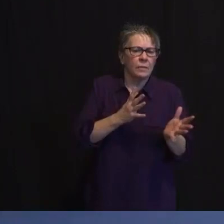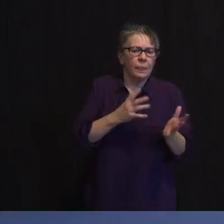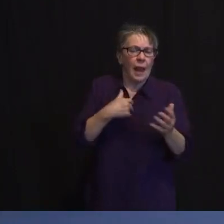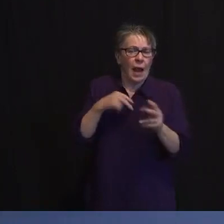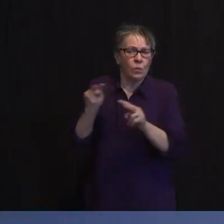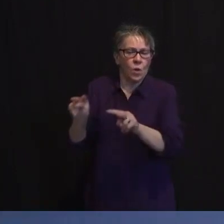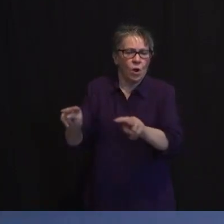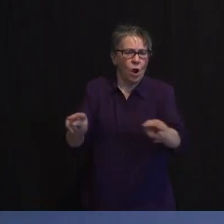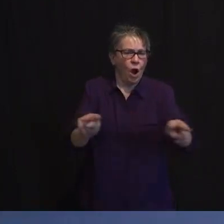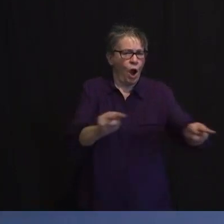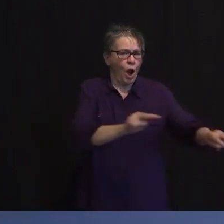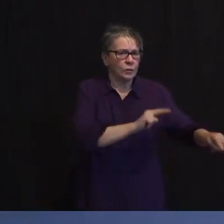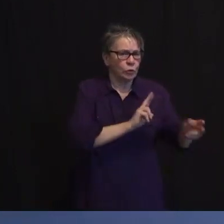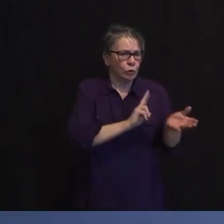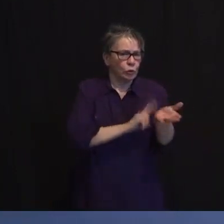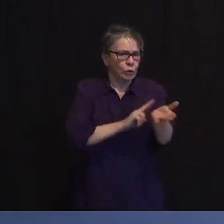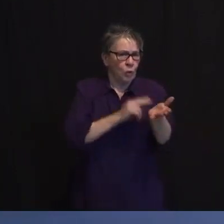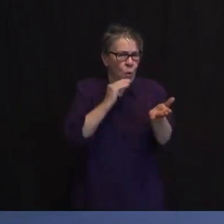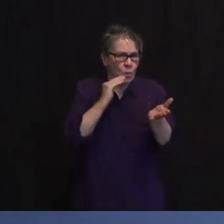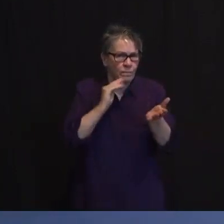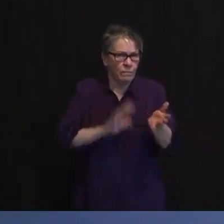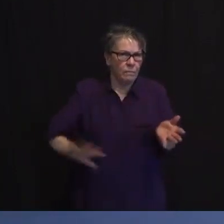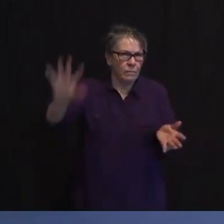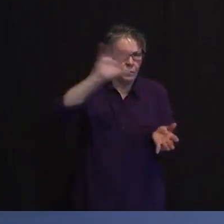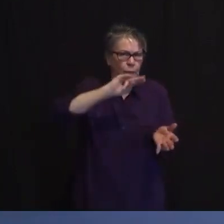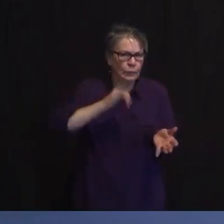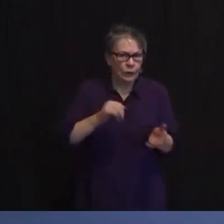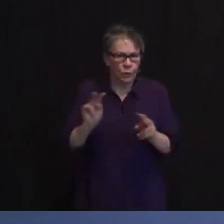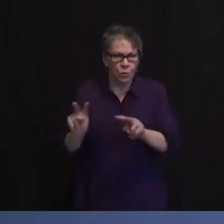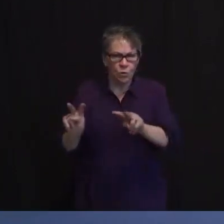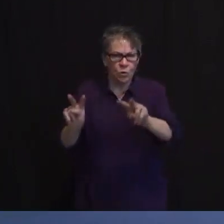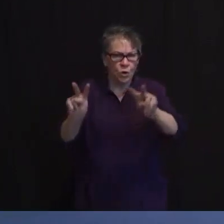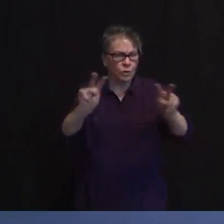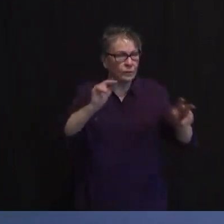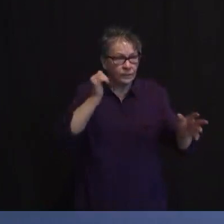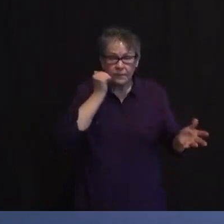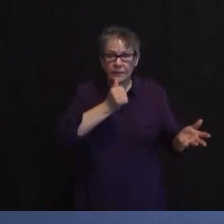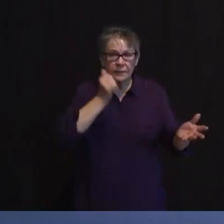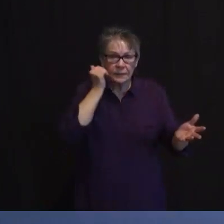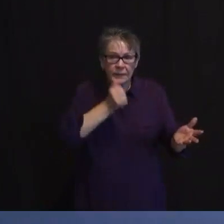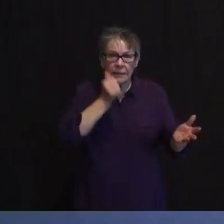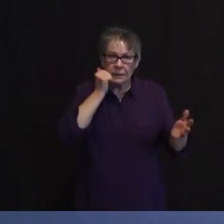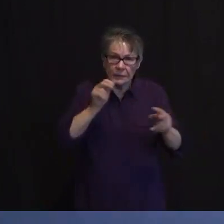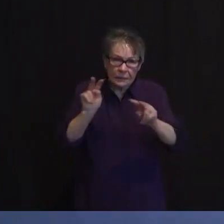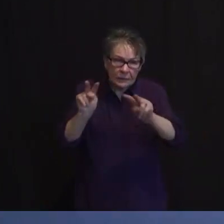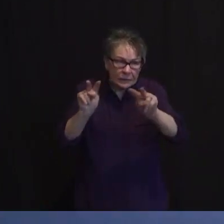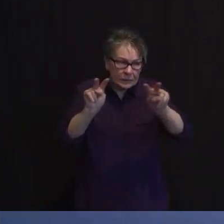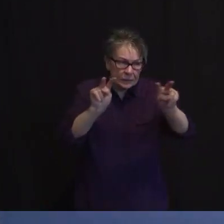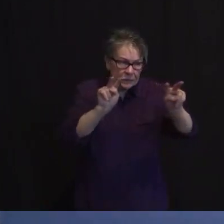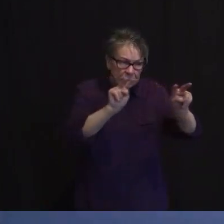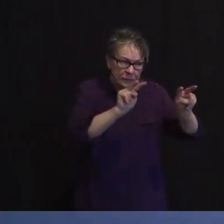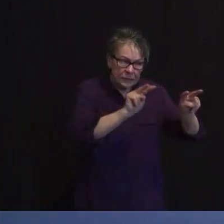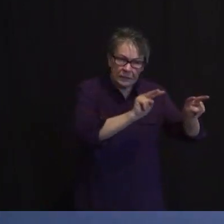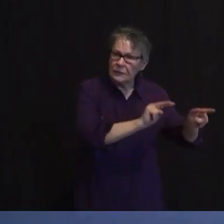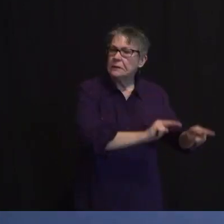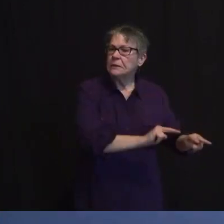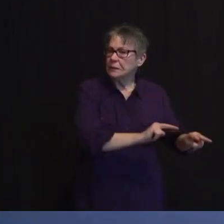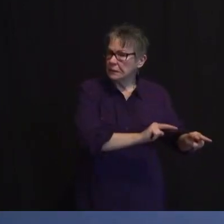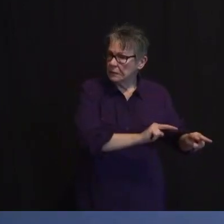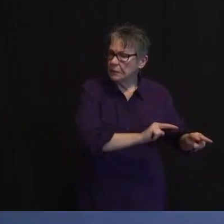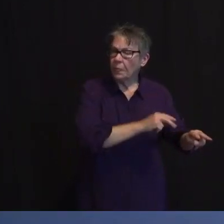homes, and it doesn't stop over the weekend or for a holiday. We were able to contact a number of the